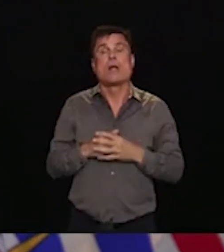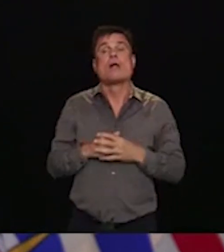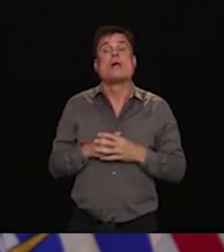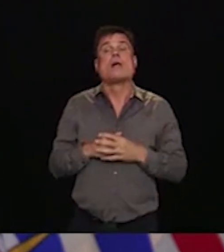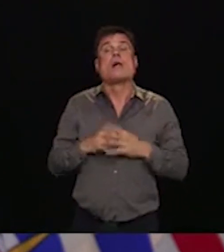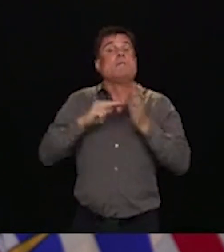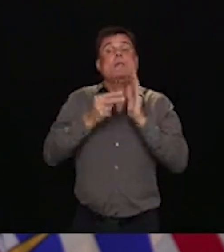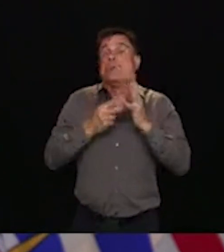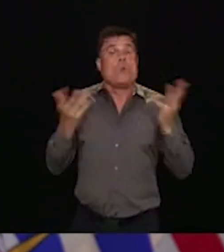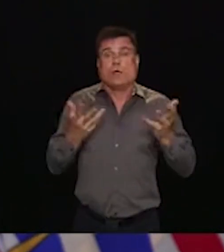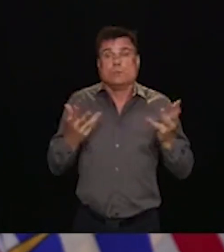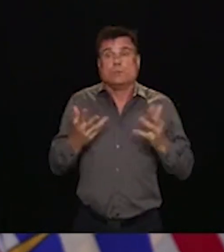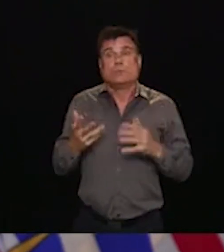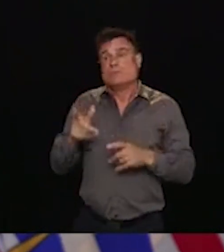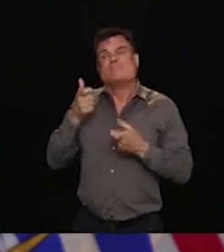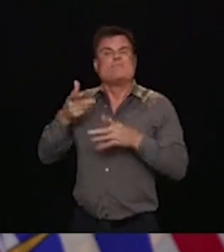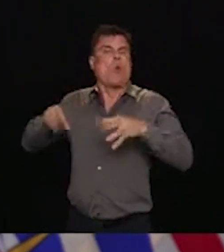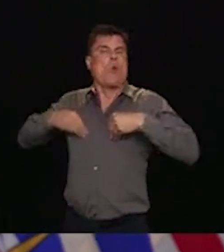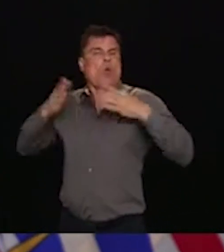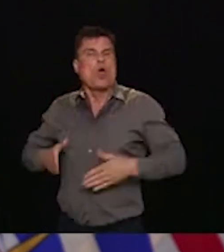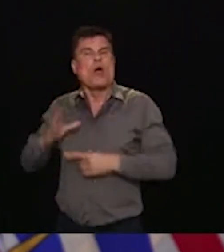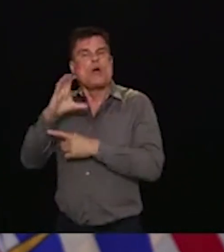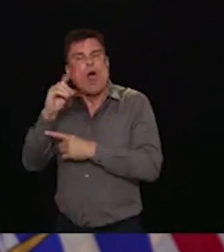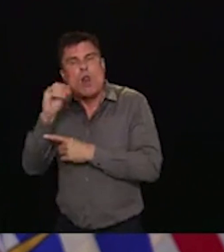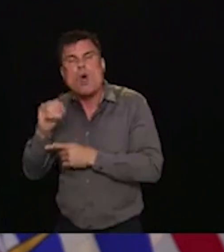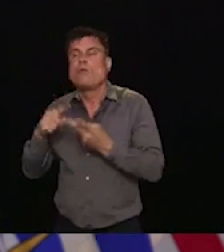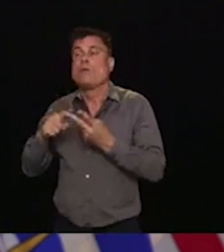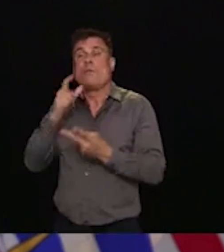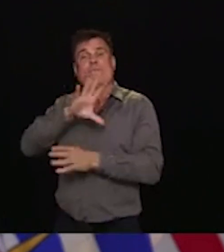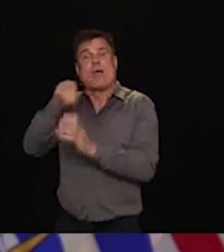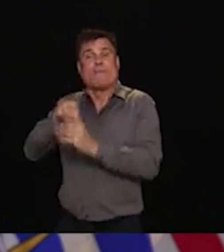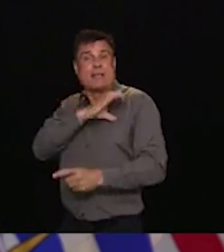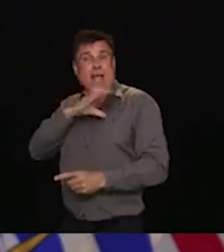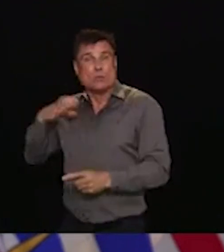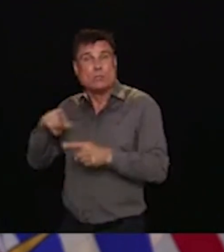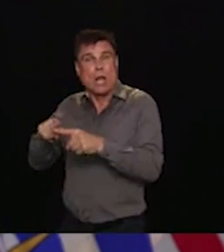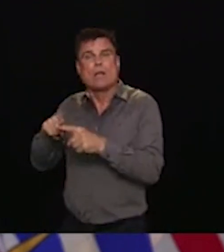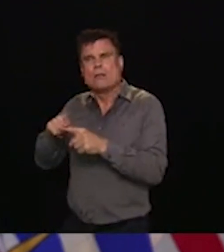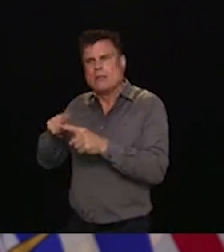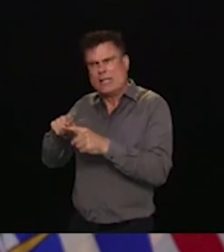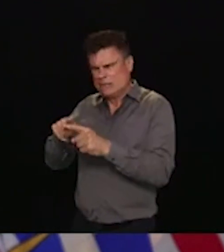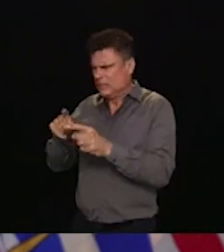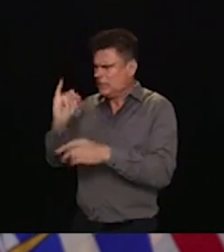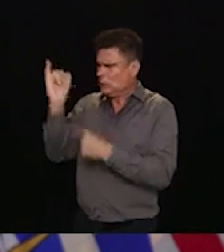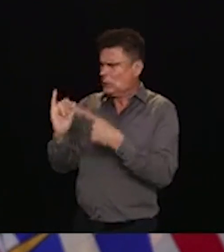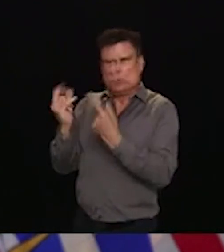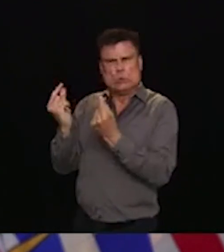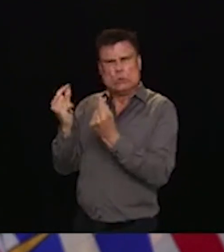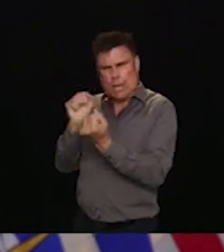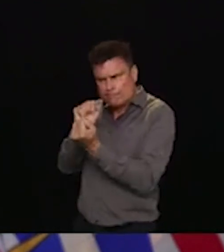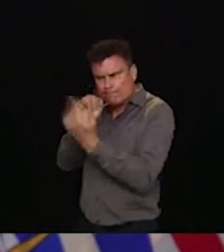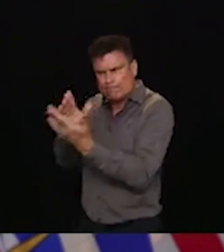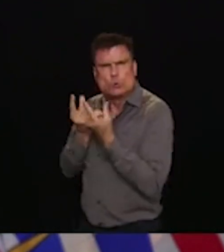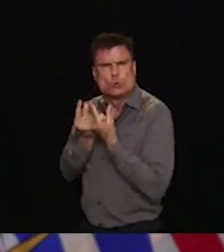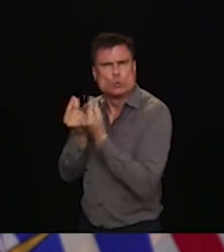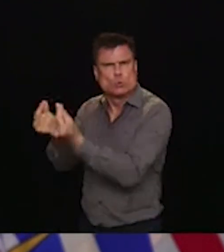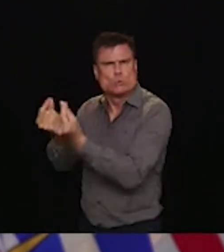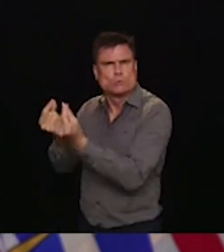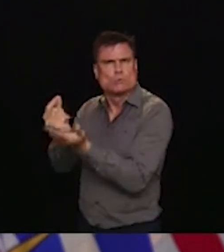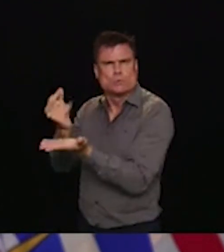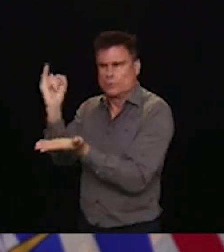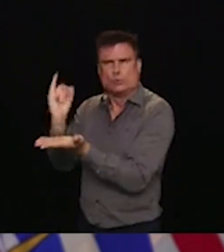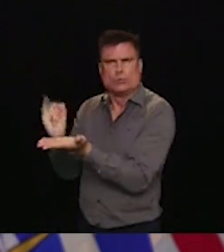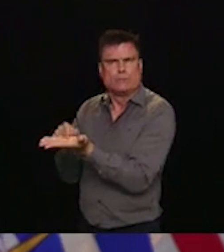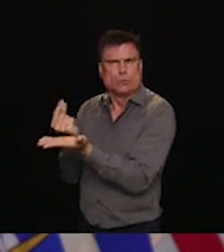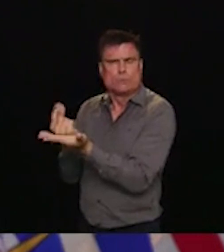that they are facing today. This legislation will also provide a road map for future measures that will help manage